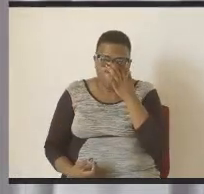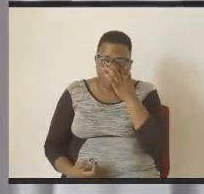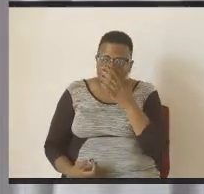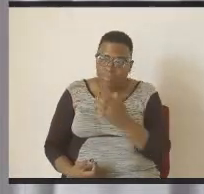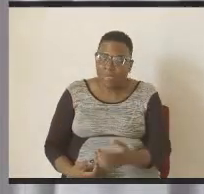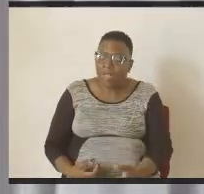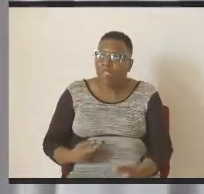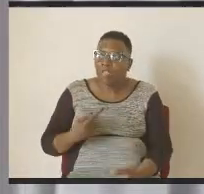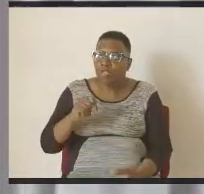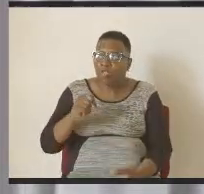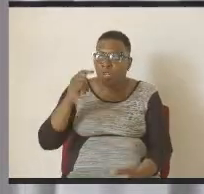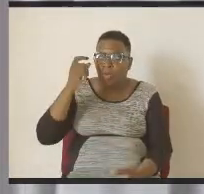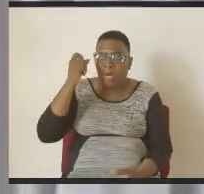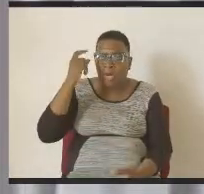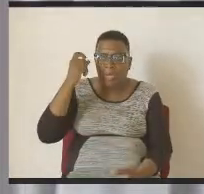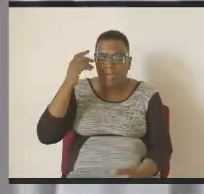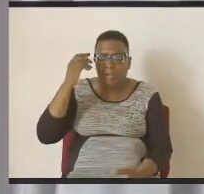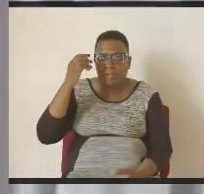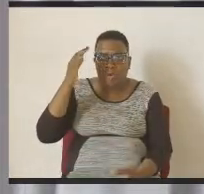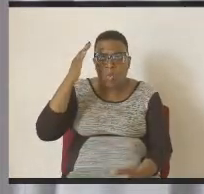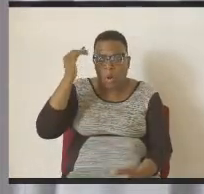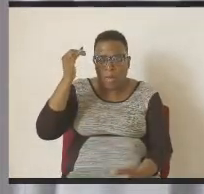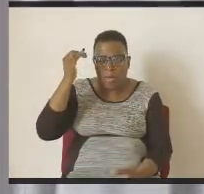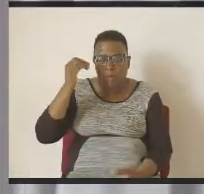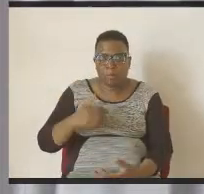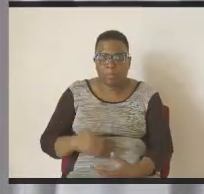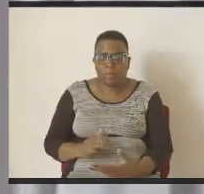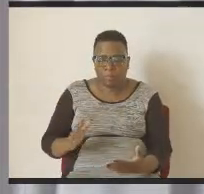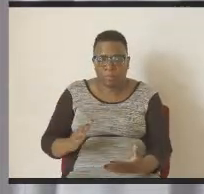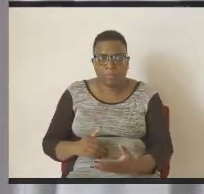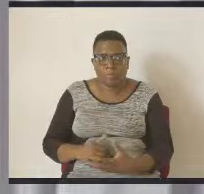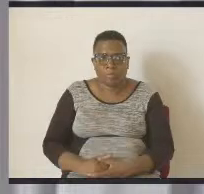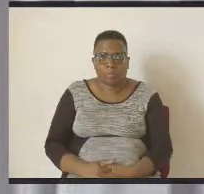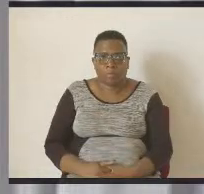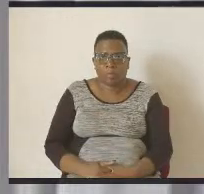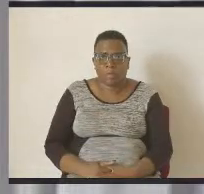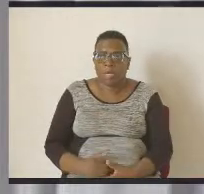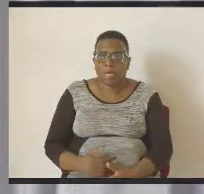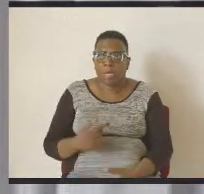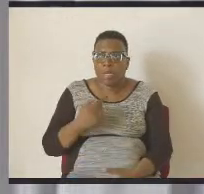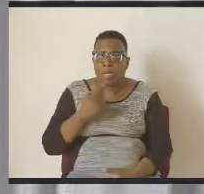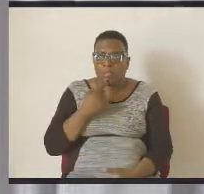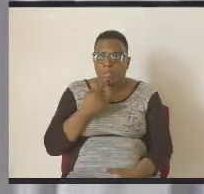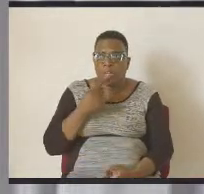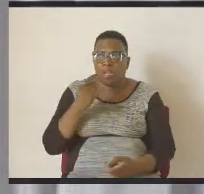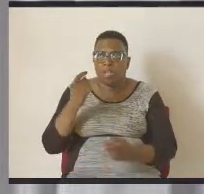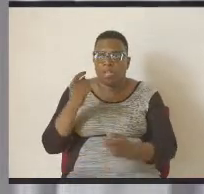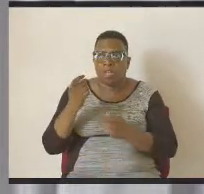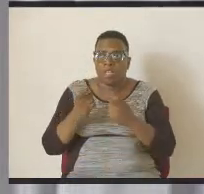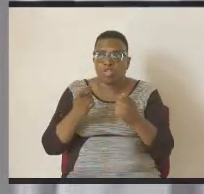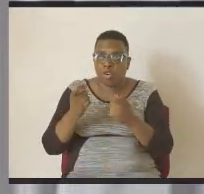why these things happen. A likely reason is that the driver takes more risks,